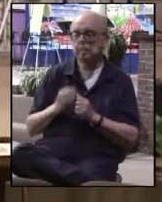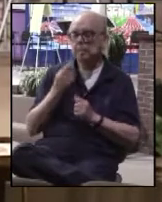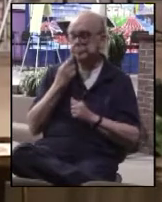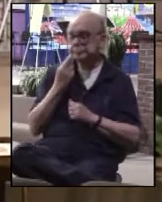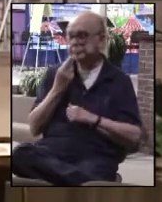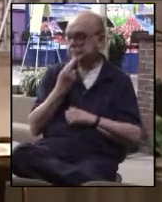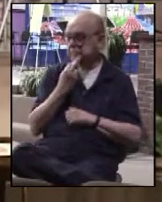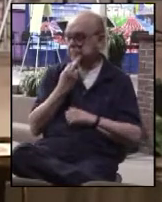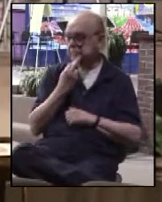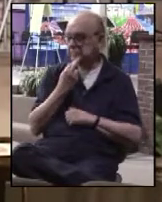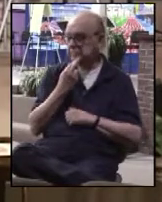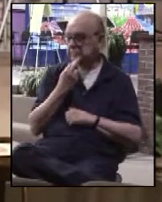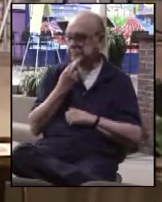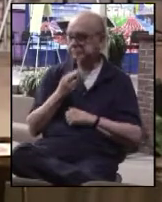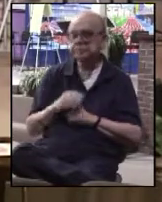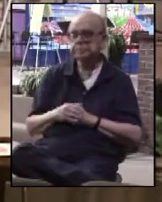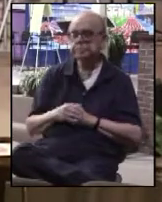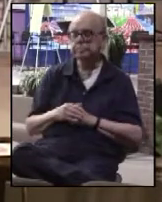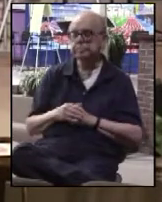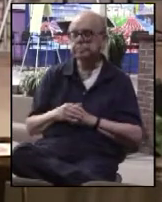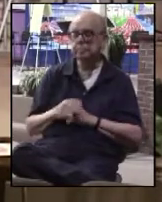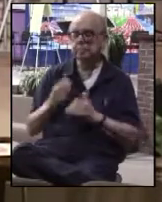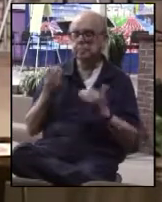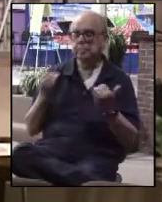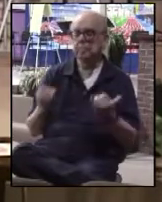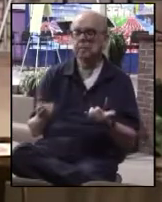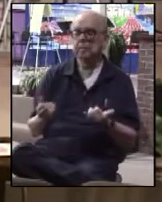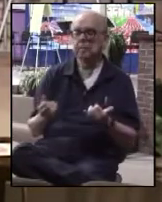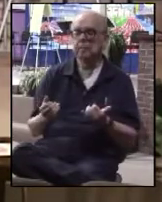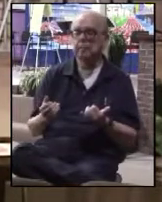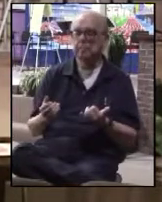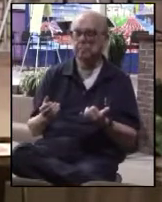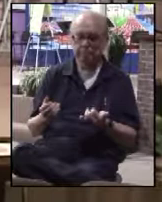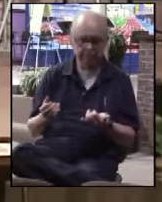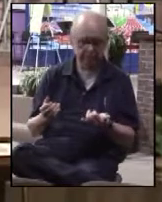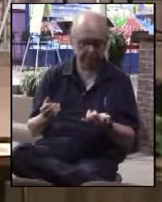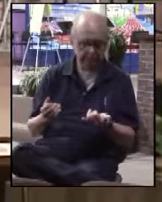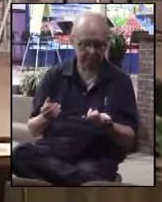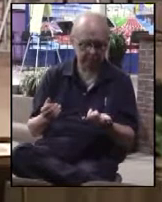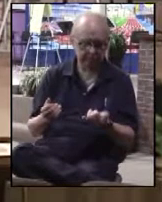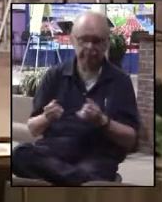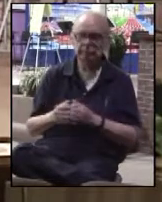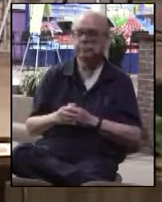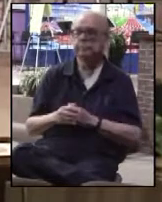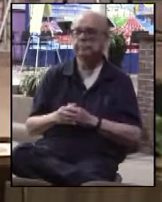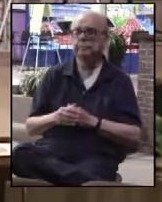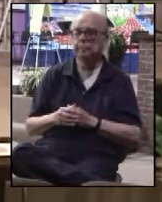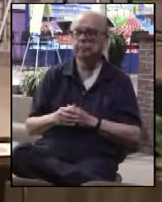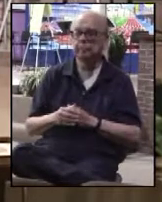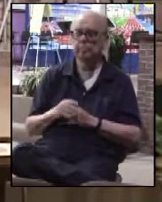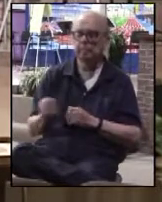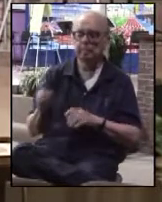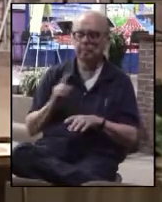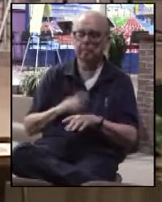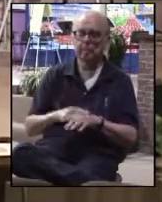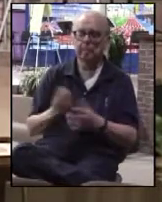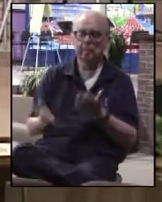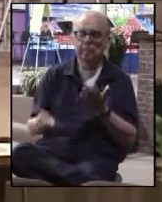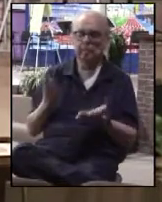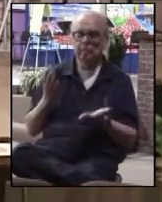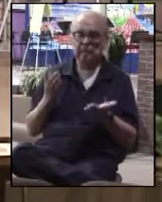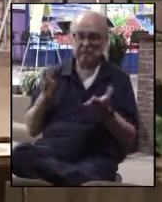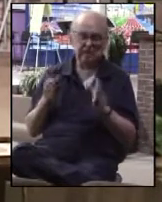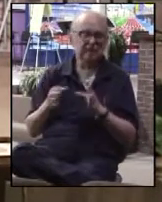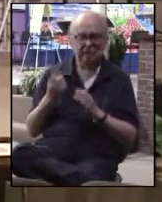now there are times and maybe you can relate